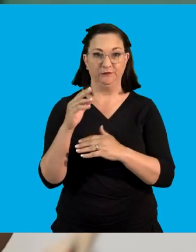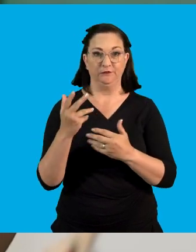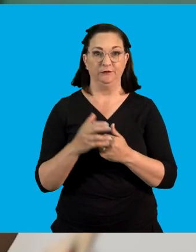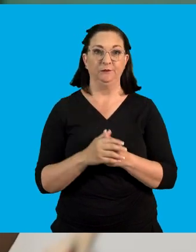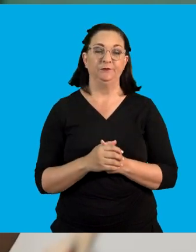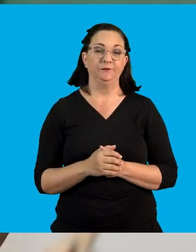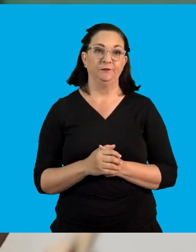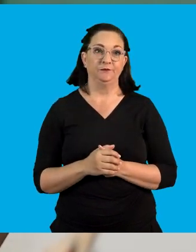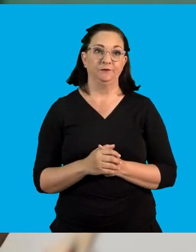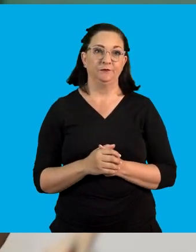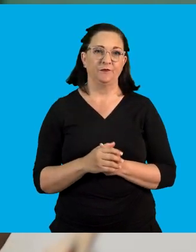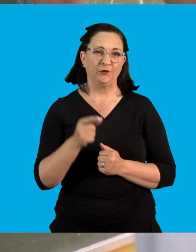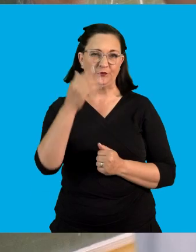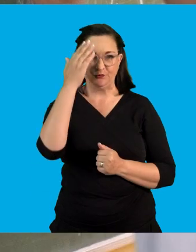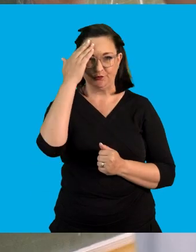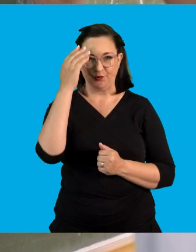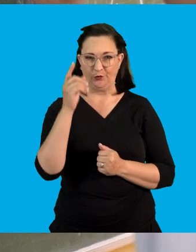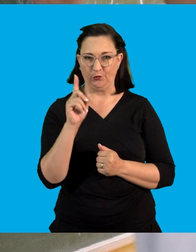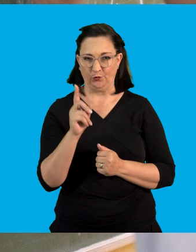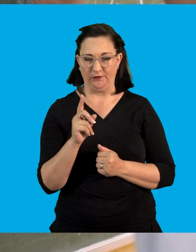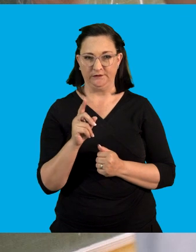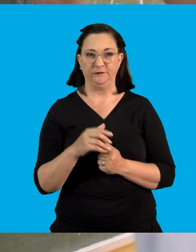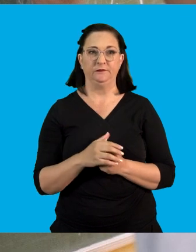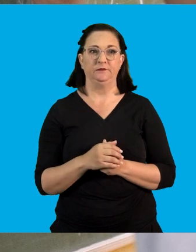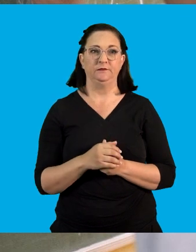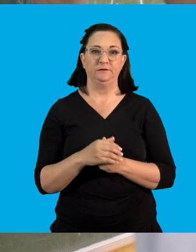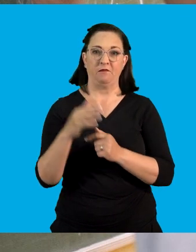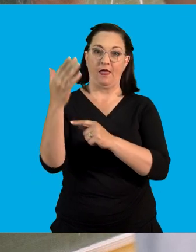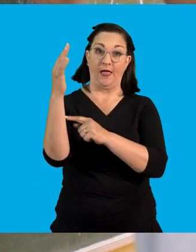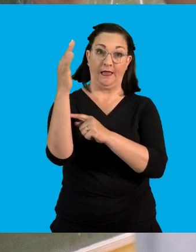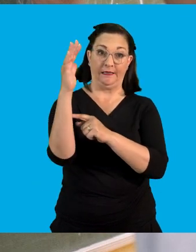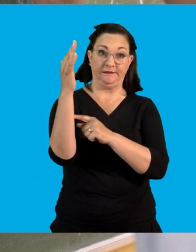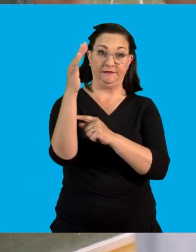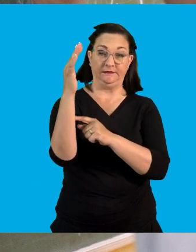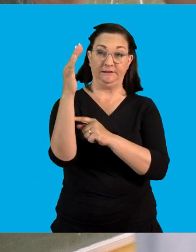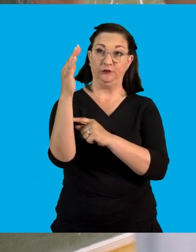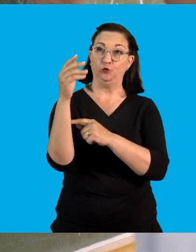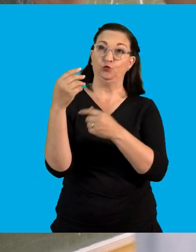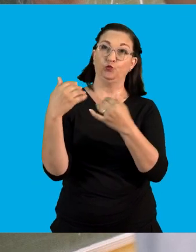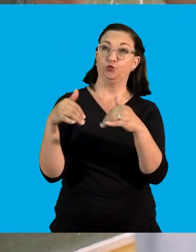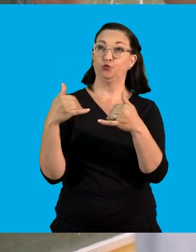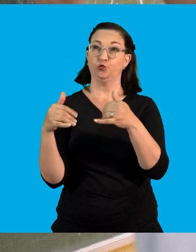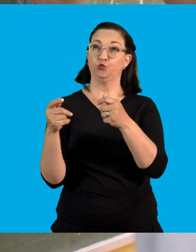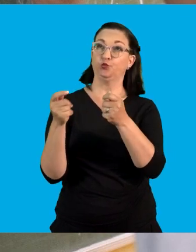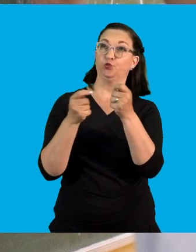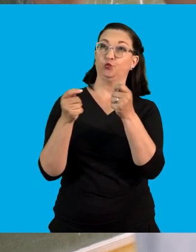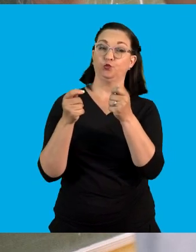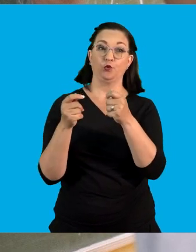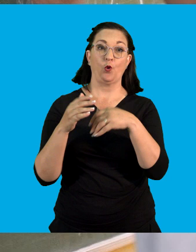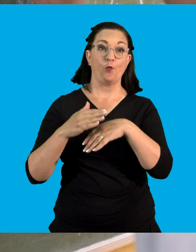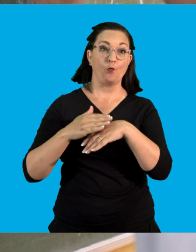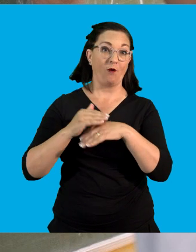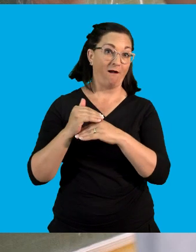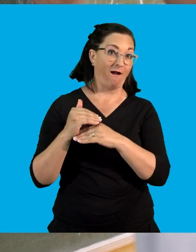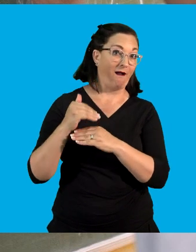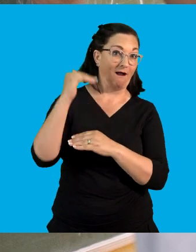quadrilaterals. Did you know that the kite that the children play with on a windy day will fly